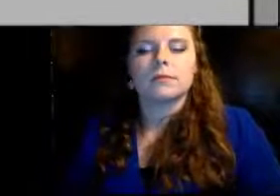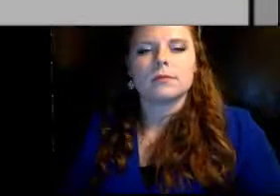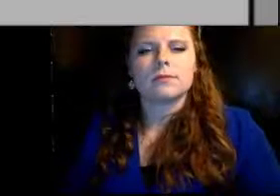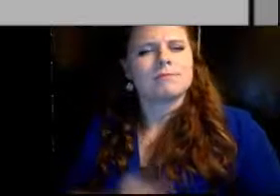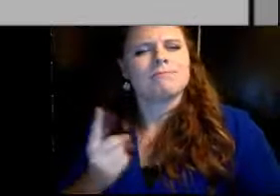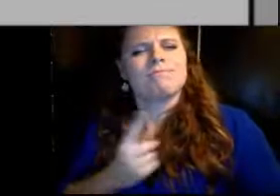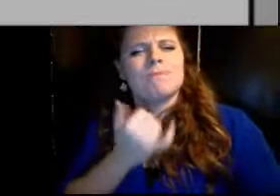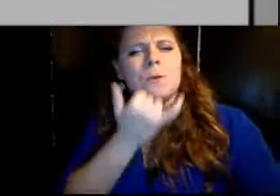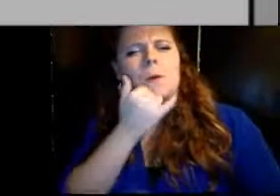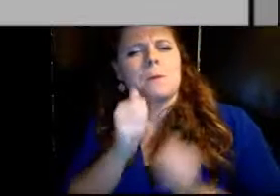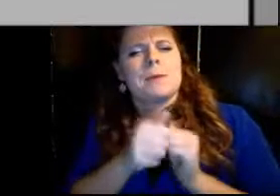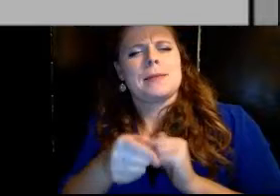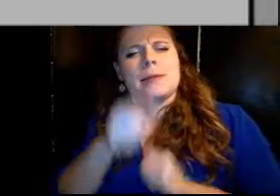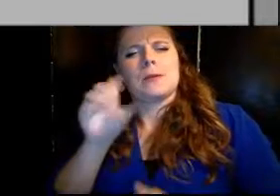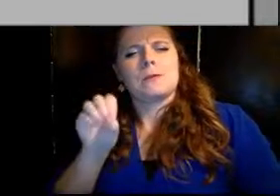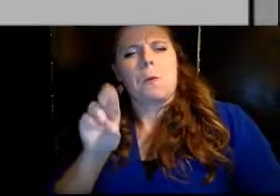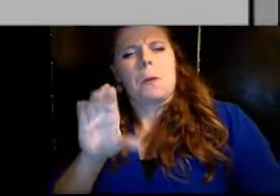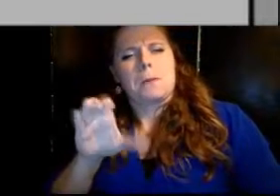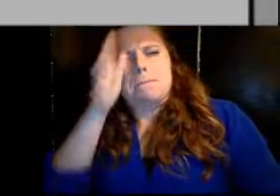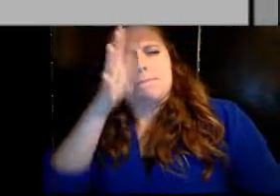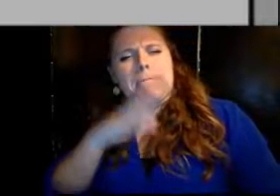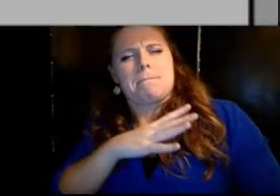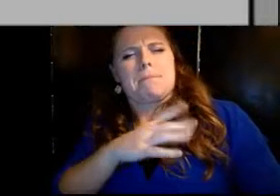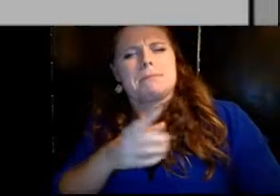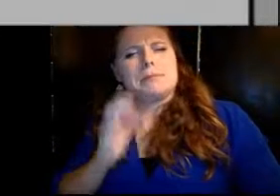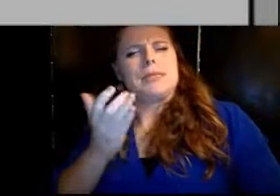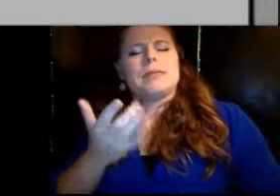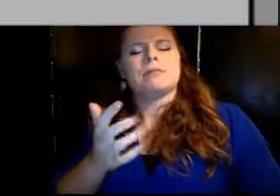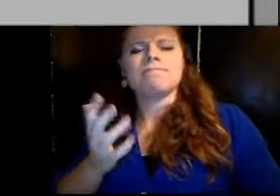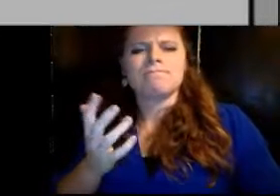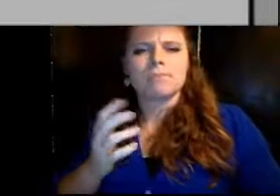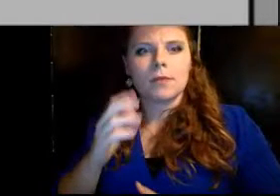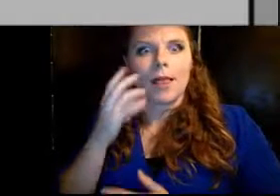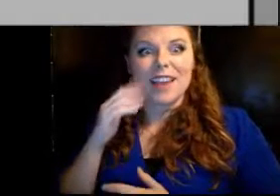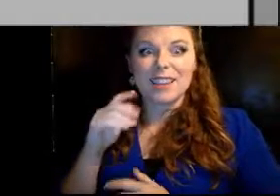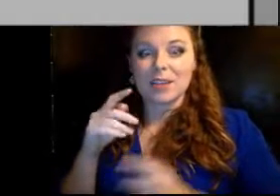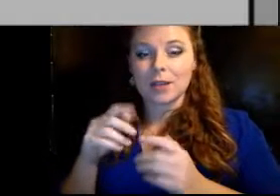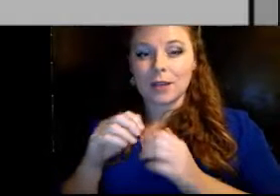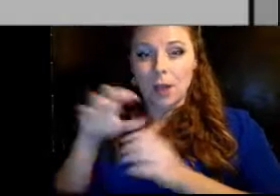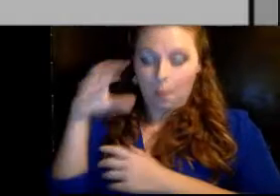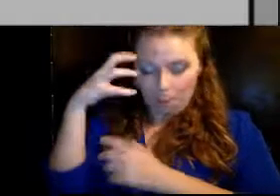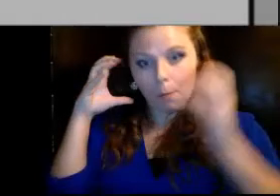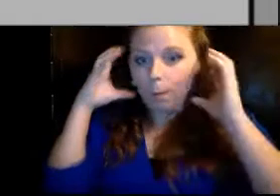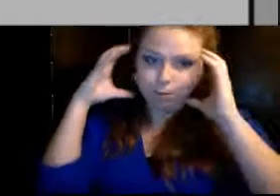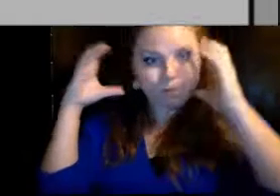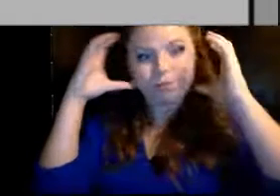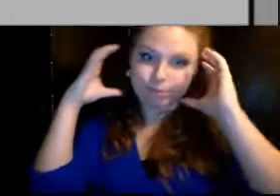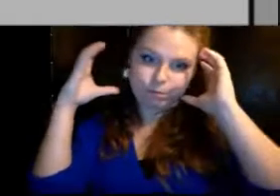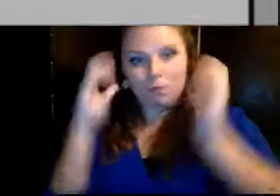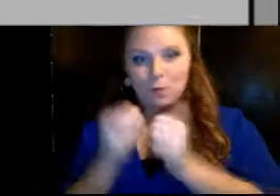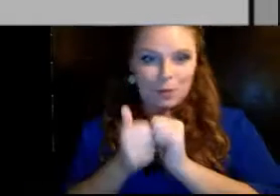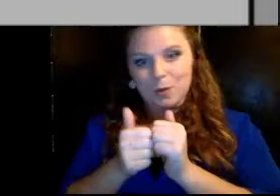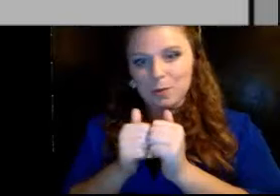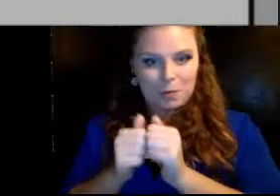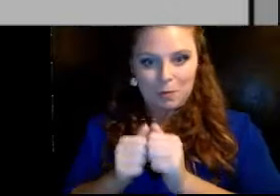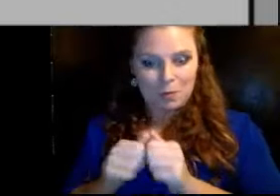Does something seem wrong about this orc to you? Does he look a little bit like those bobblehead sports figurines? Well, this shows